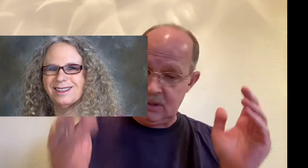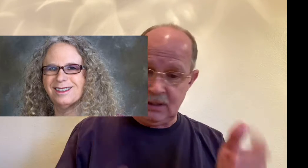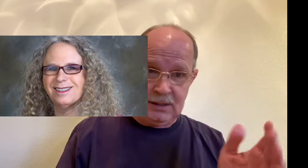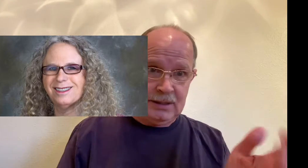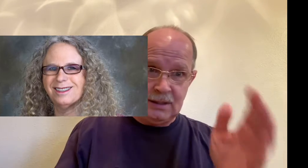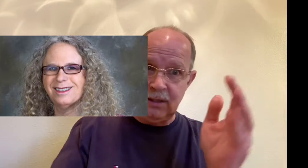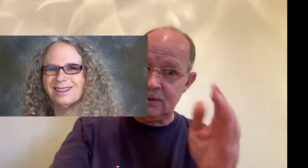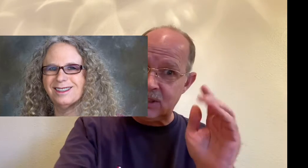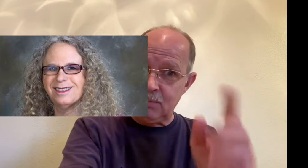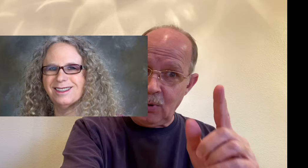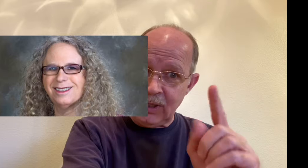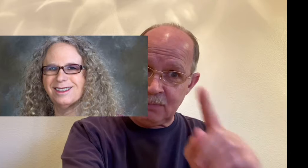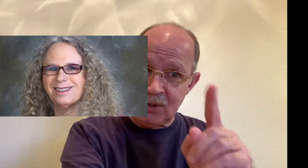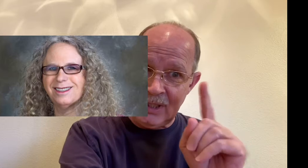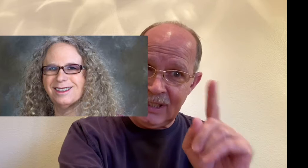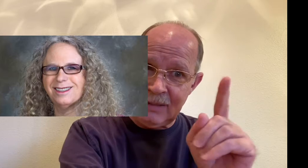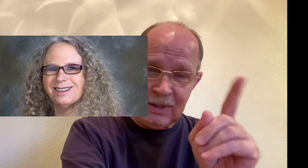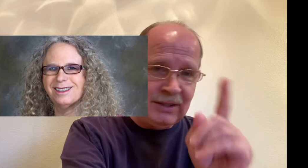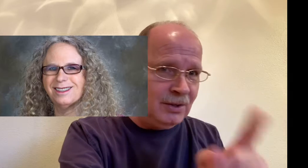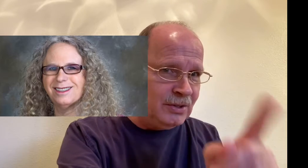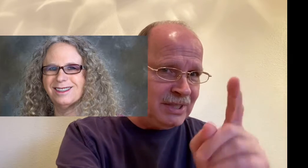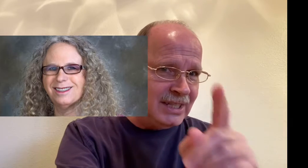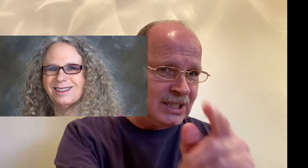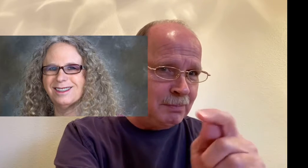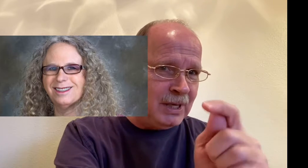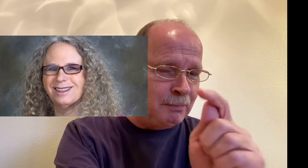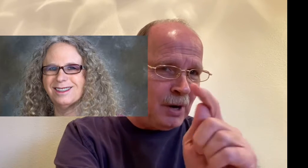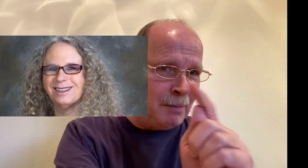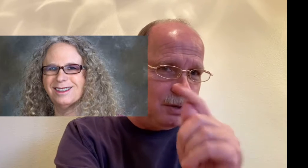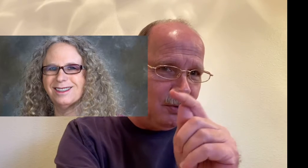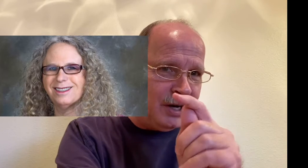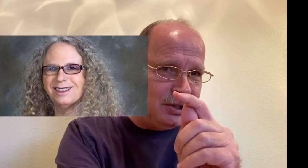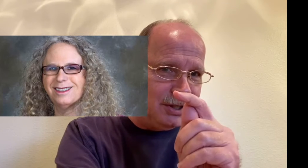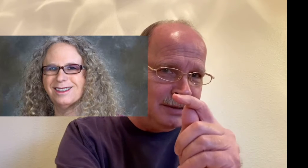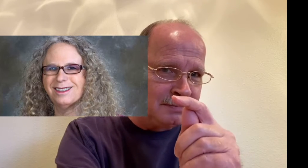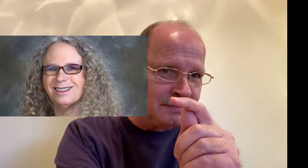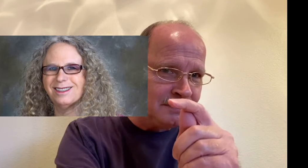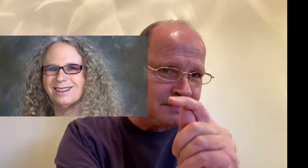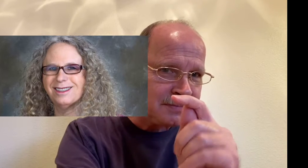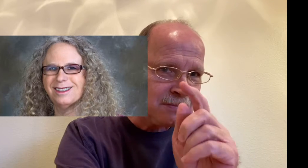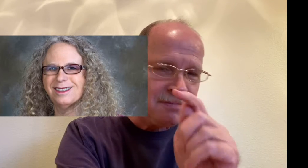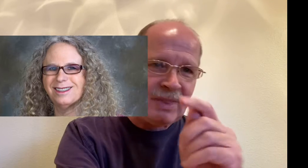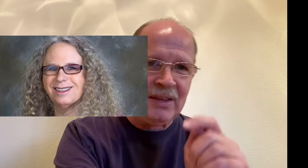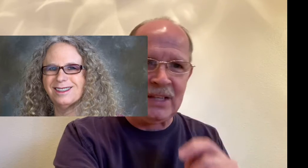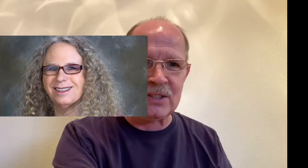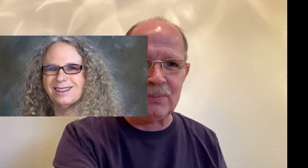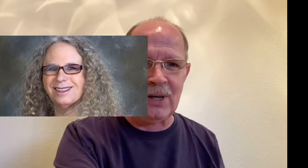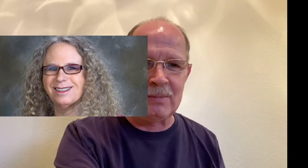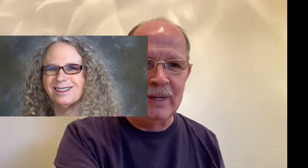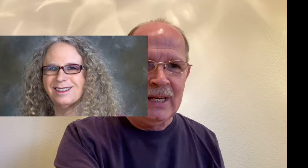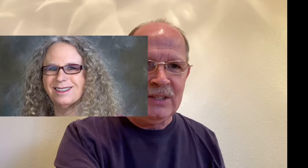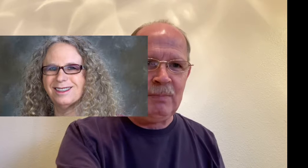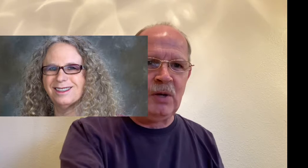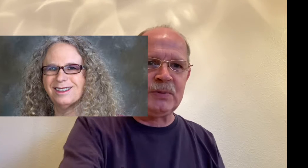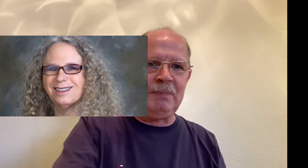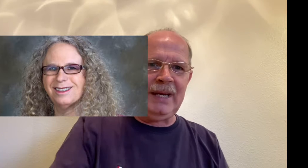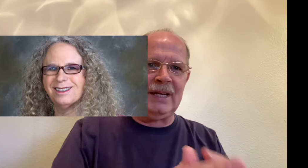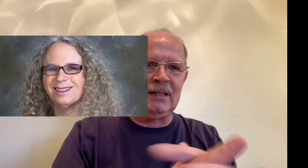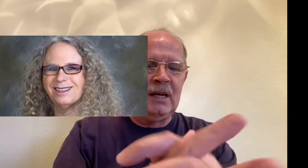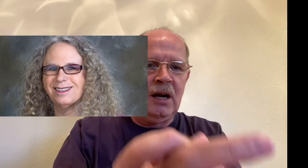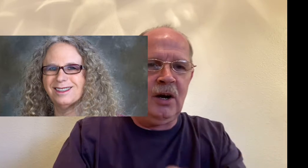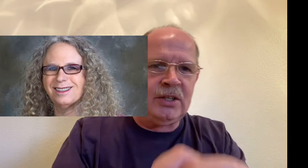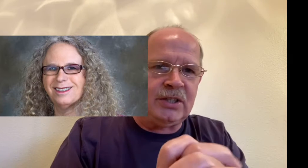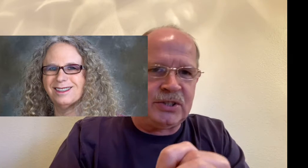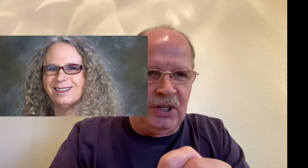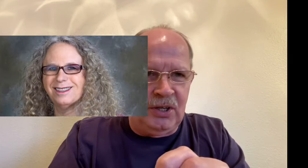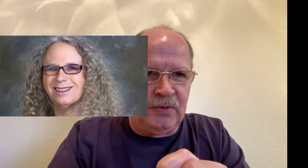just, it's the boys pretending to be girls. That's the big problem, Rachel. That's the problem. See, most